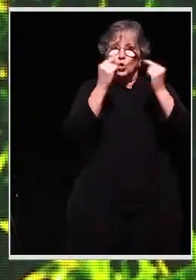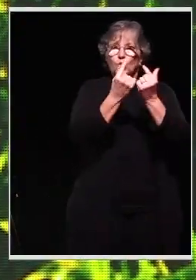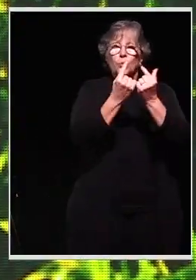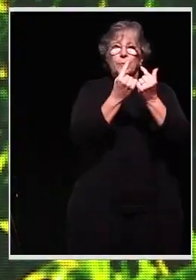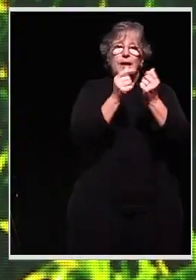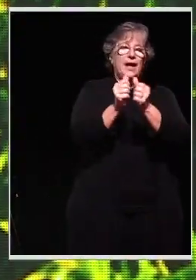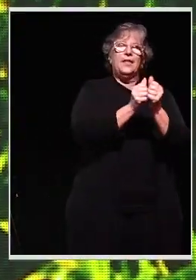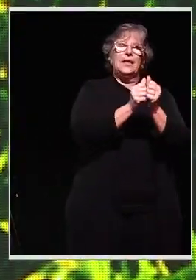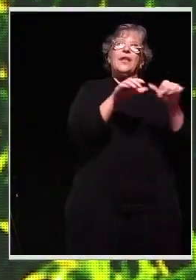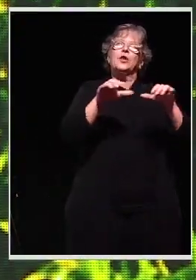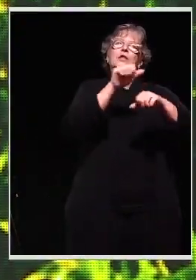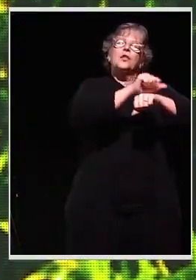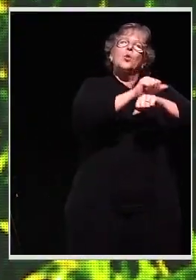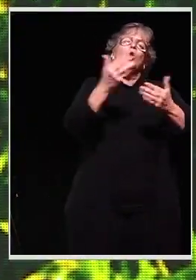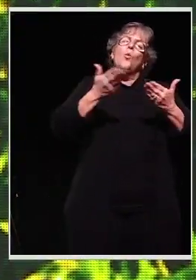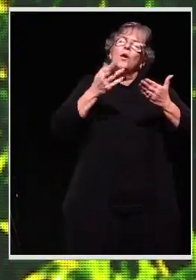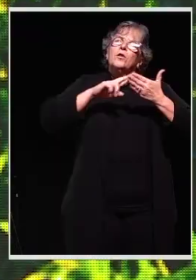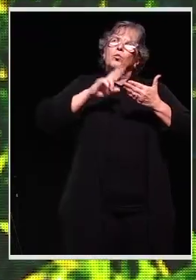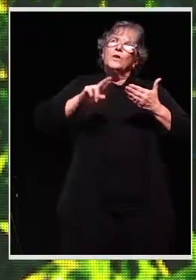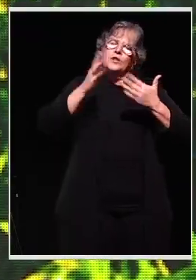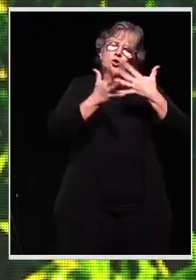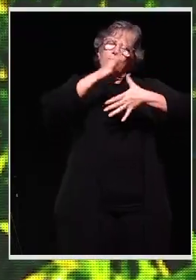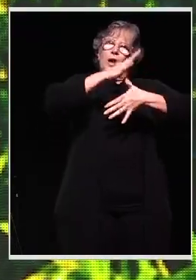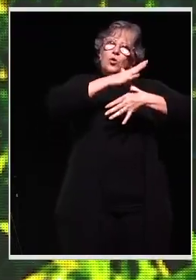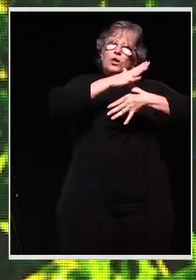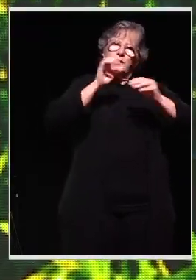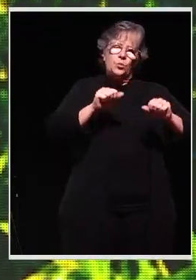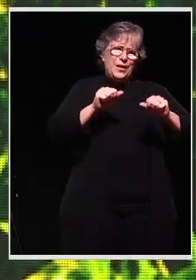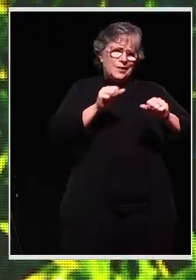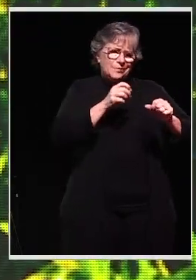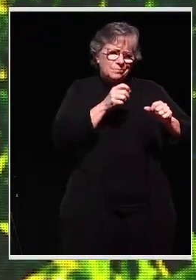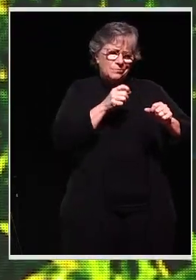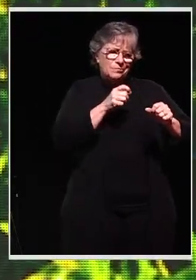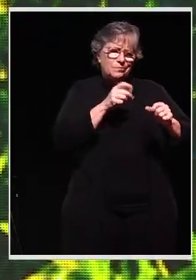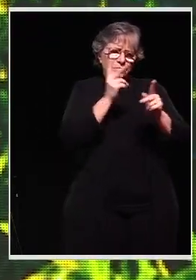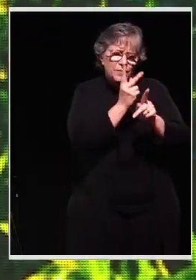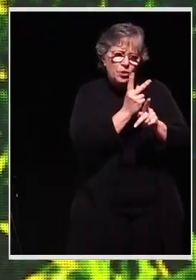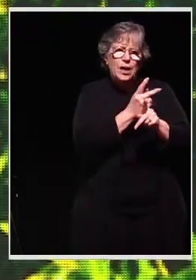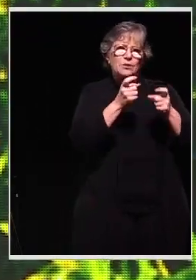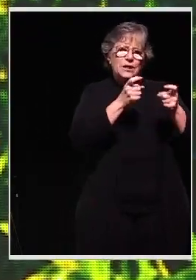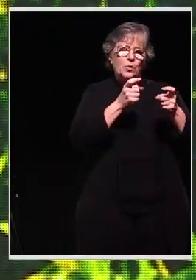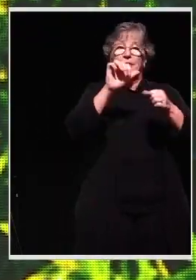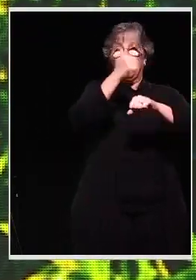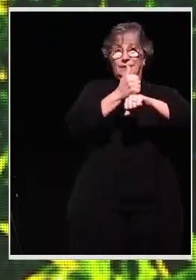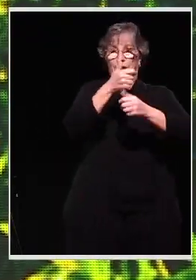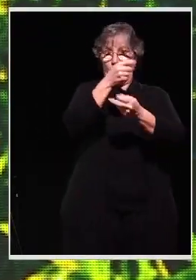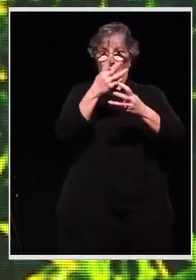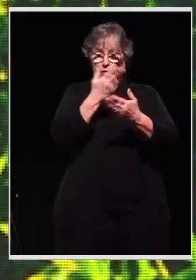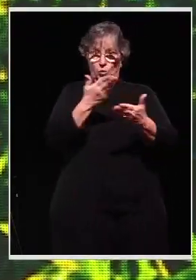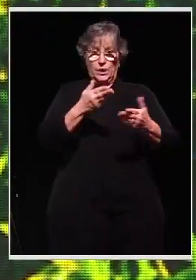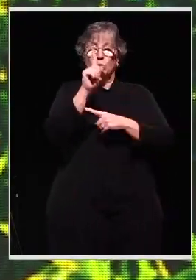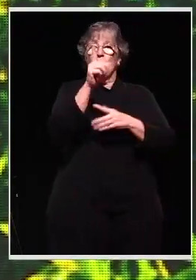of like, what are the research priorities that we can tackle here? What are the research needs that the industry have? And they settled on a few things for this consortium. One is